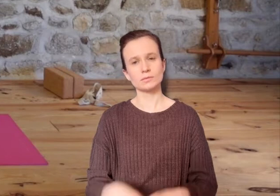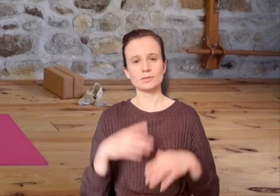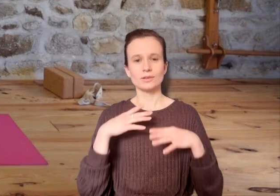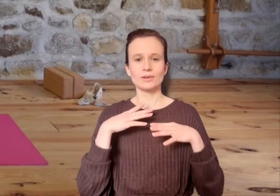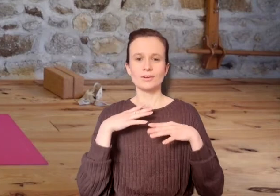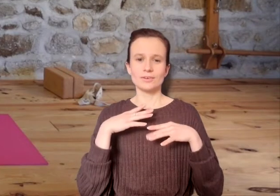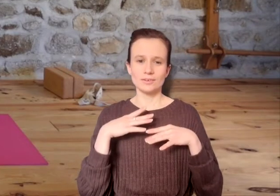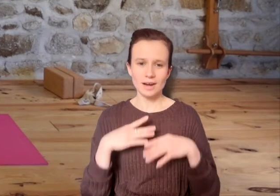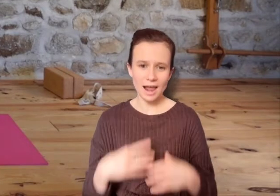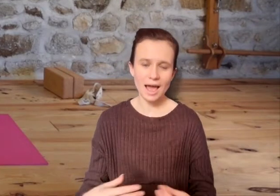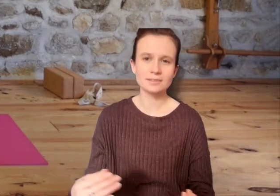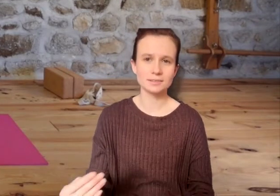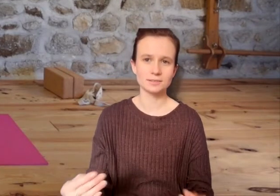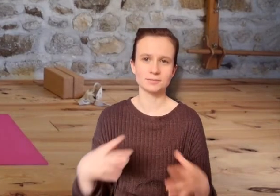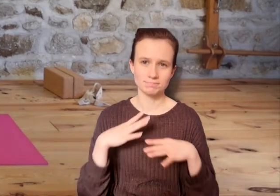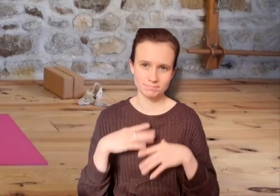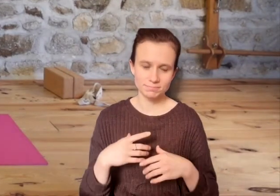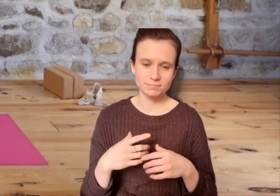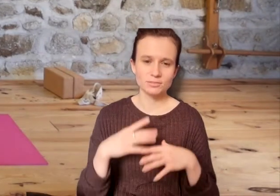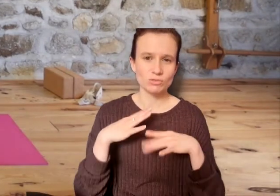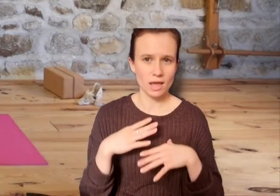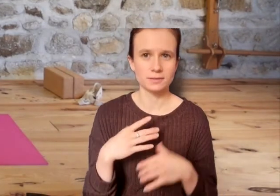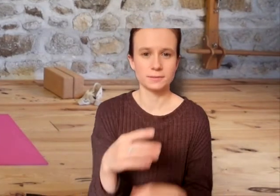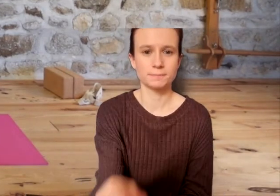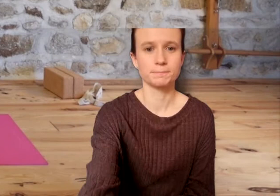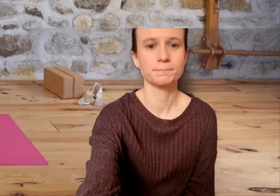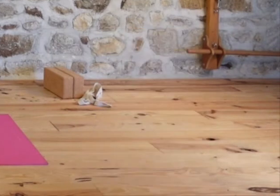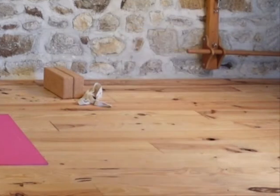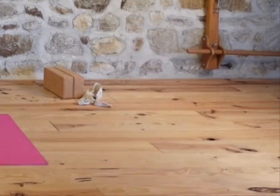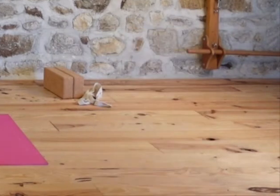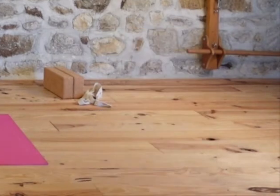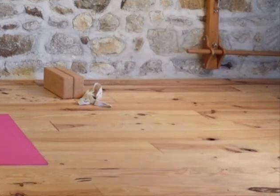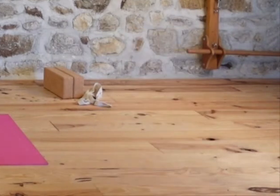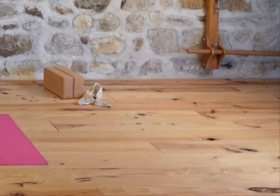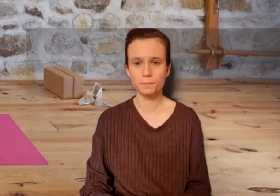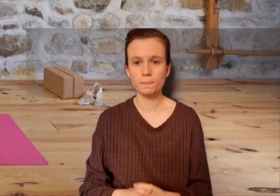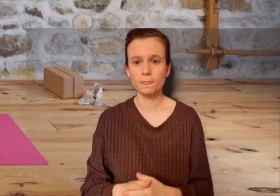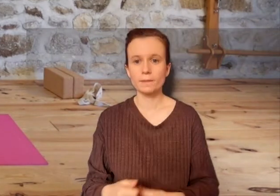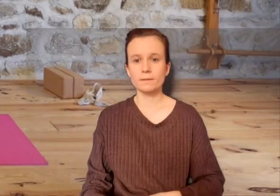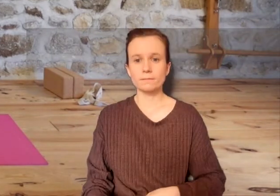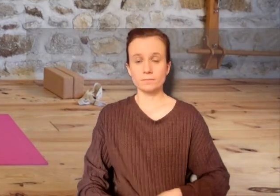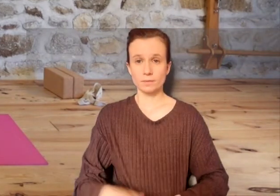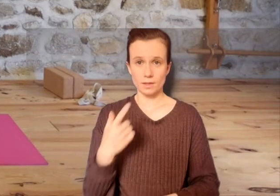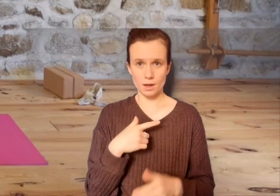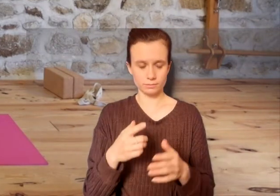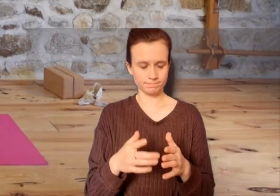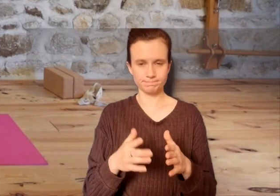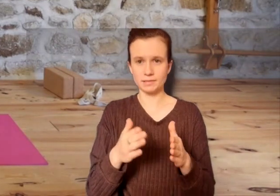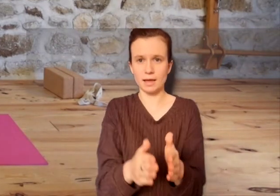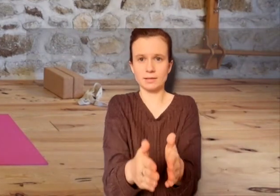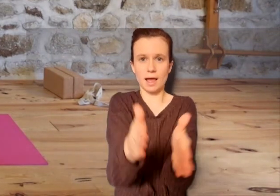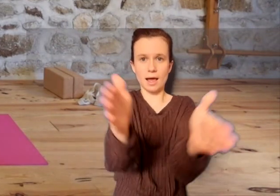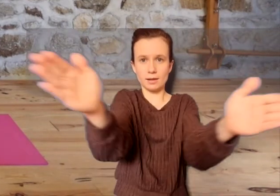And we're going to relax and come on out of it. right? From here,